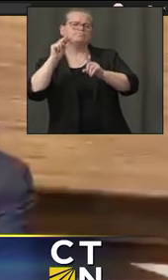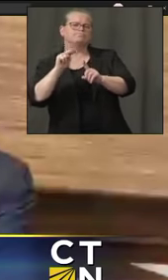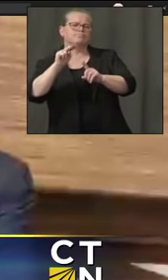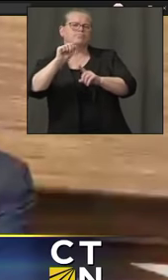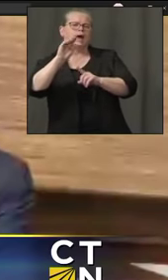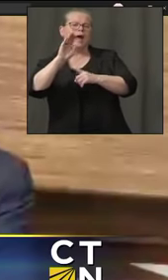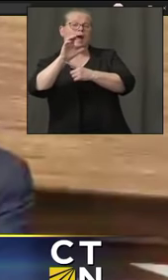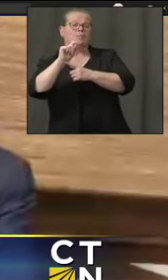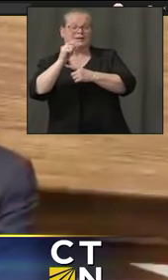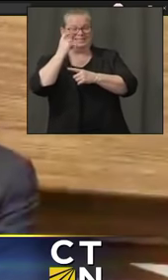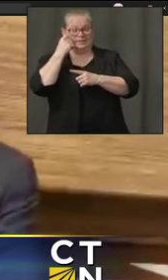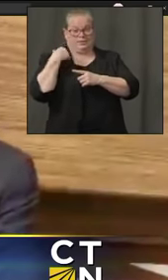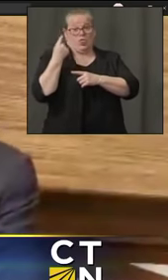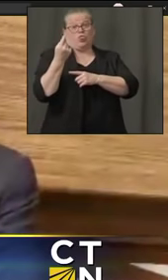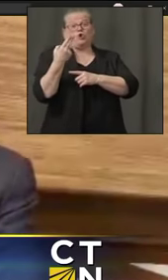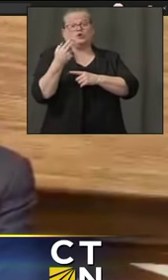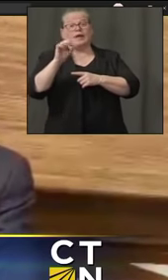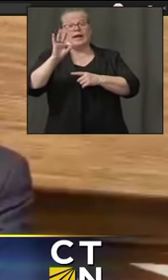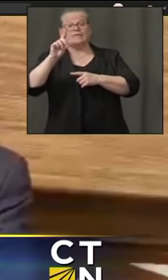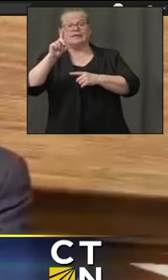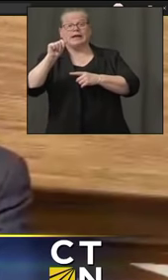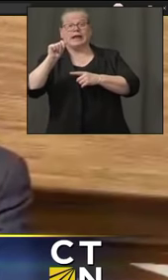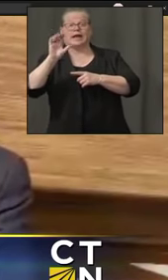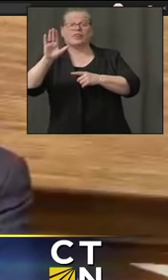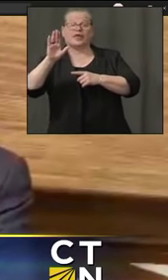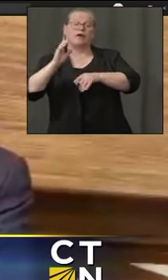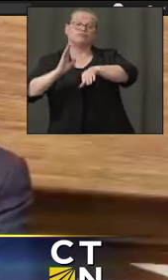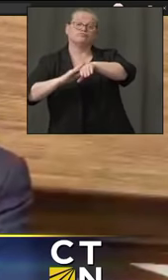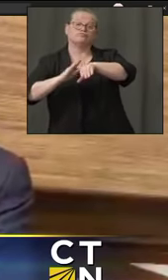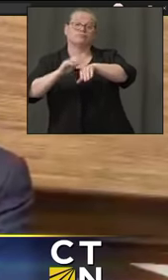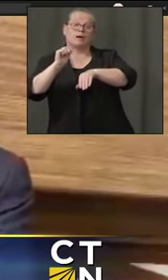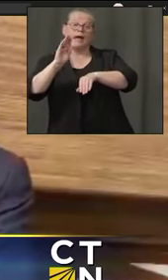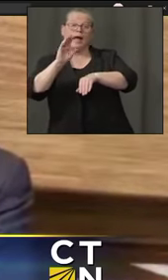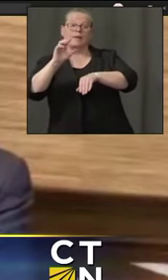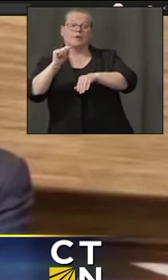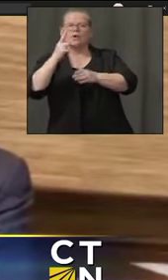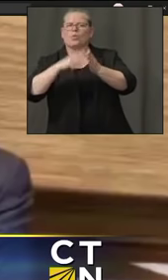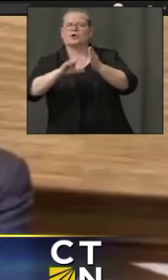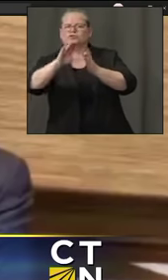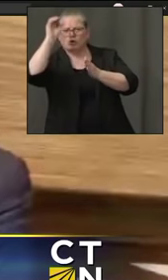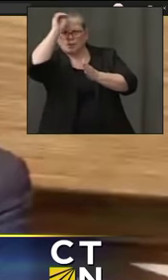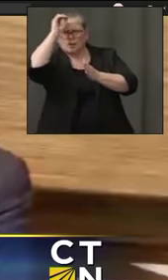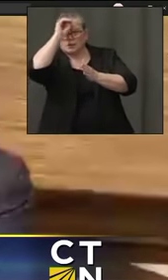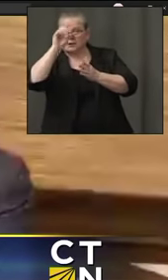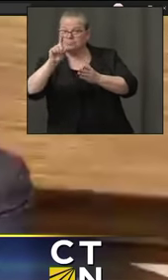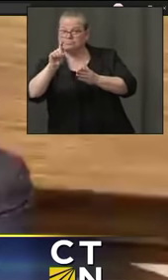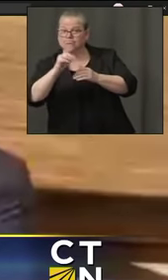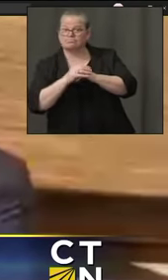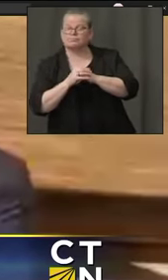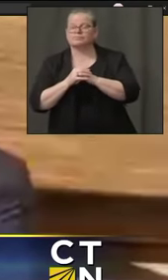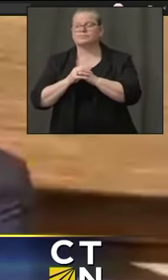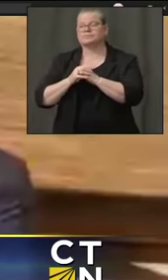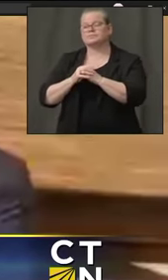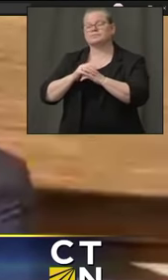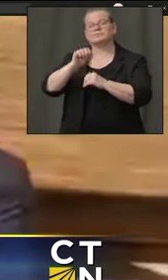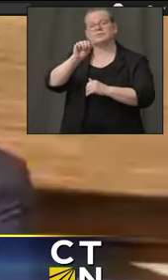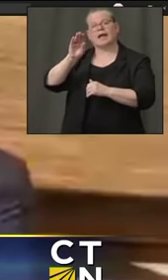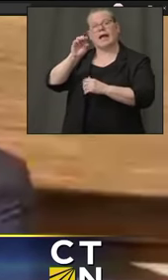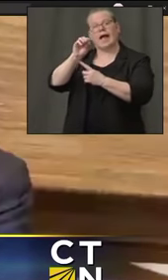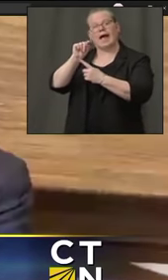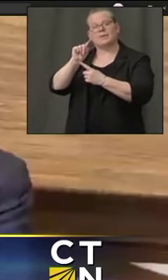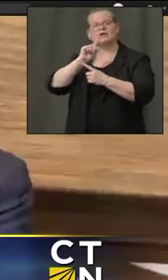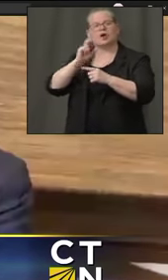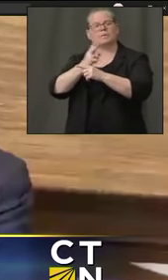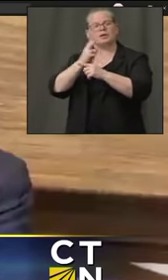went out Thursday? Yeah, so the Abbott point-of-care tests are being used in the large-scale 10